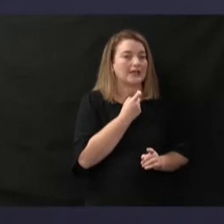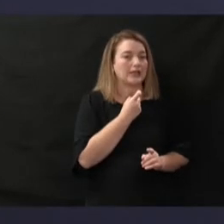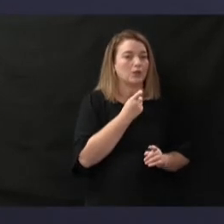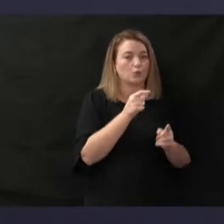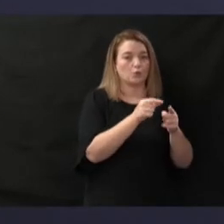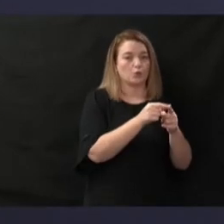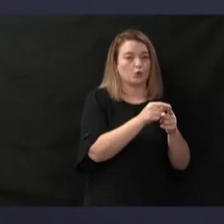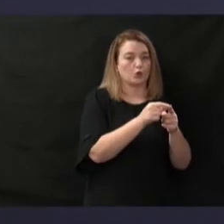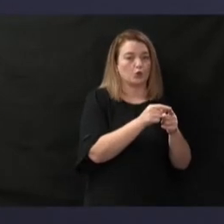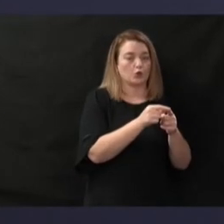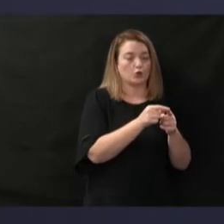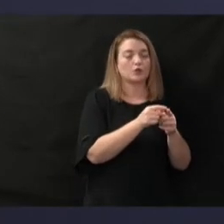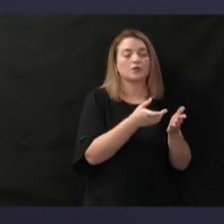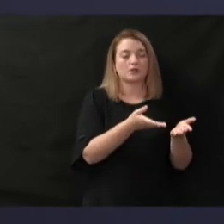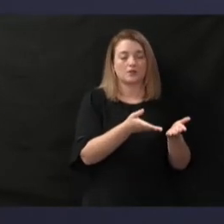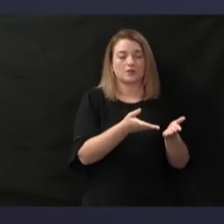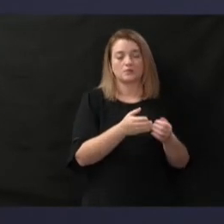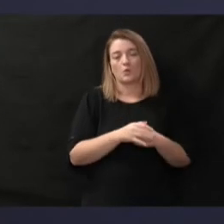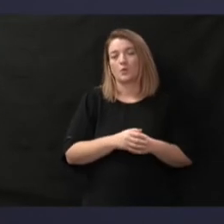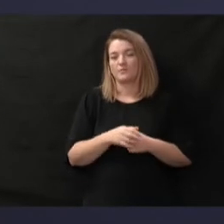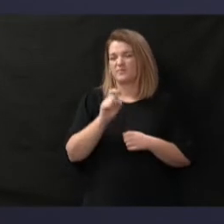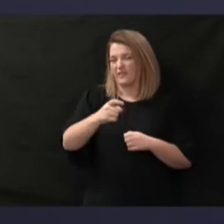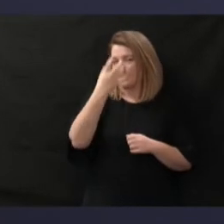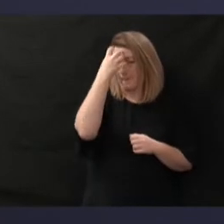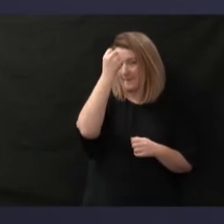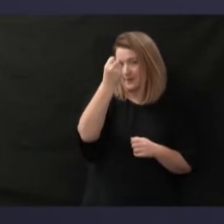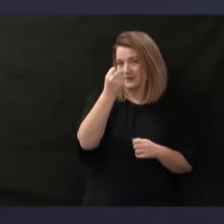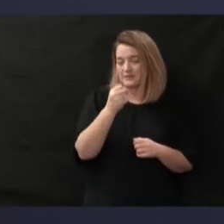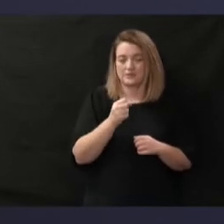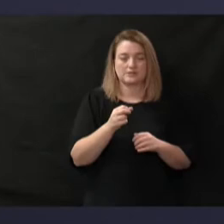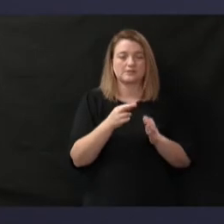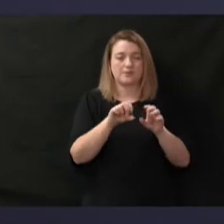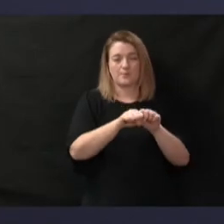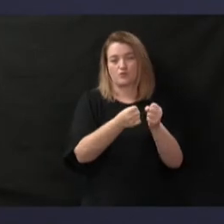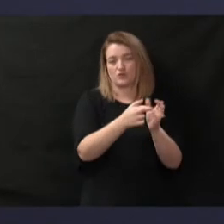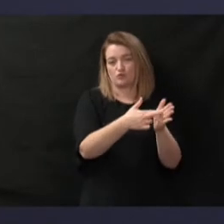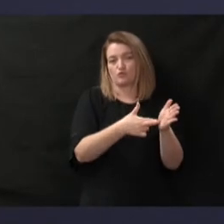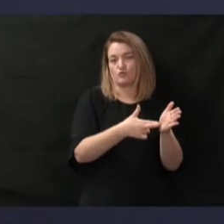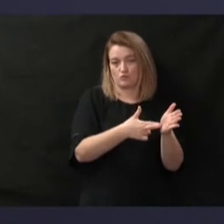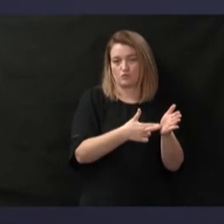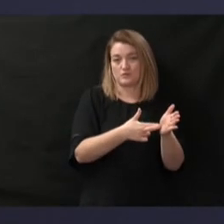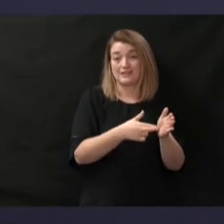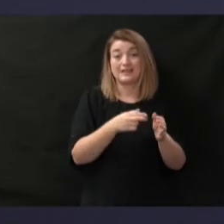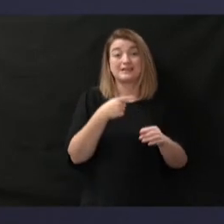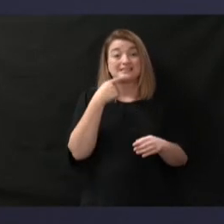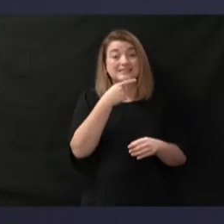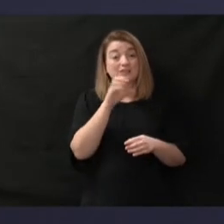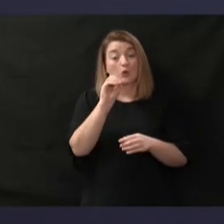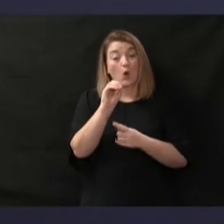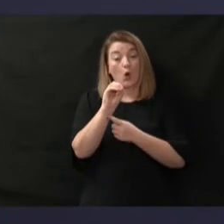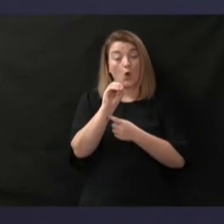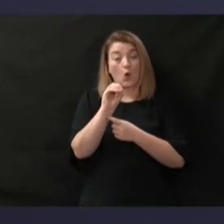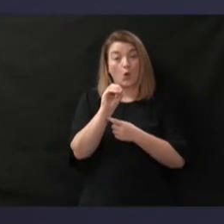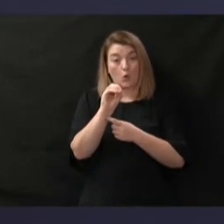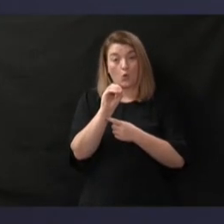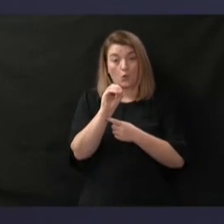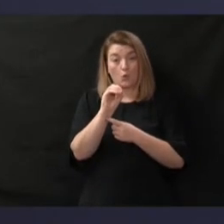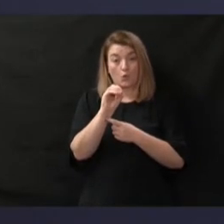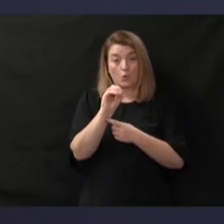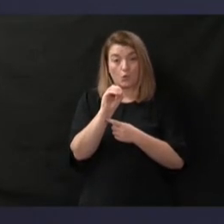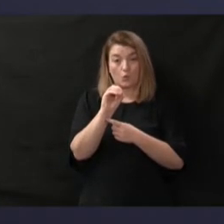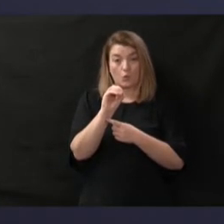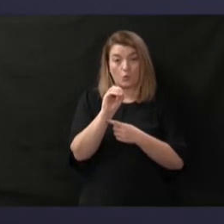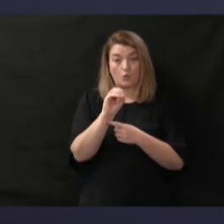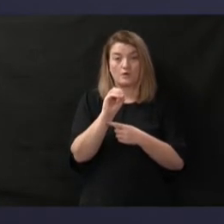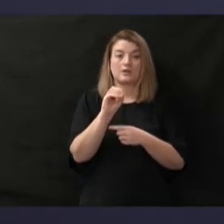little, right. I just didn't know if there was a... Yeah. But it says O and Do. That's one of the sounds it makes, O.